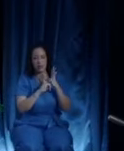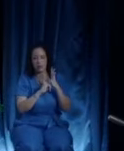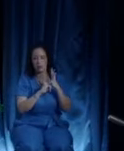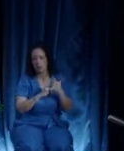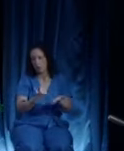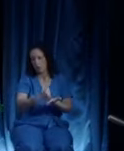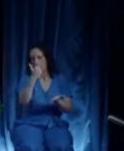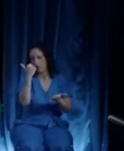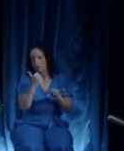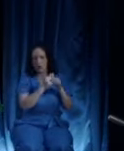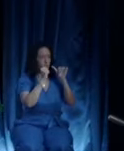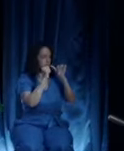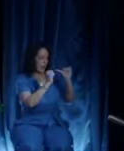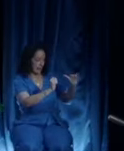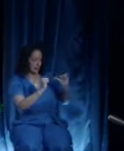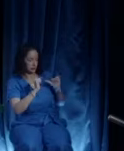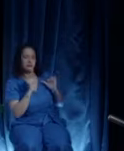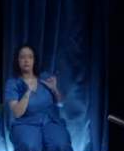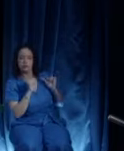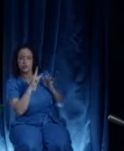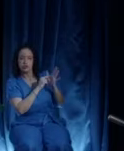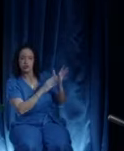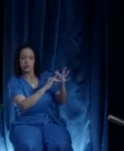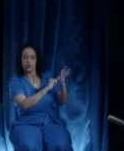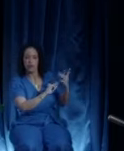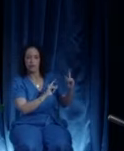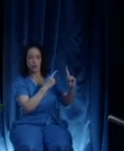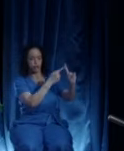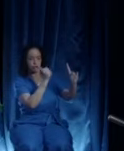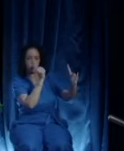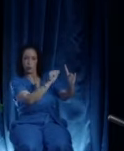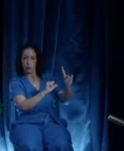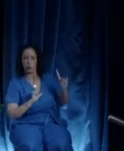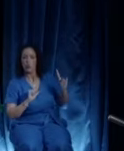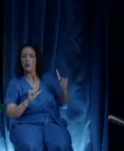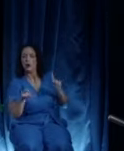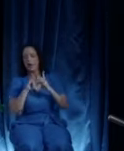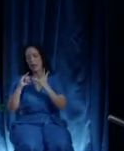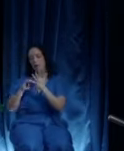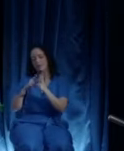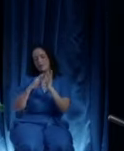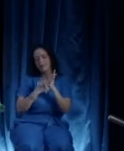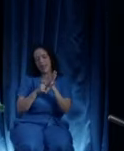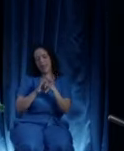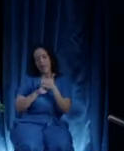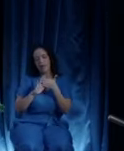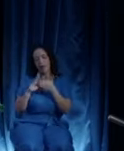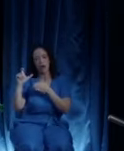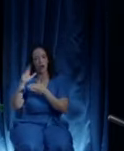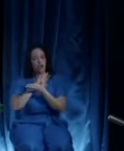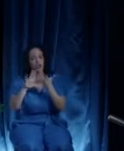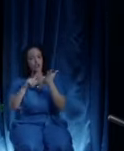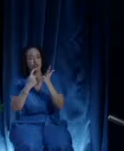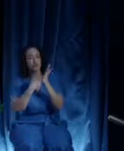favourite both under James I and then his son. And, you know, Sarah Churchill, in a way, although she, you know, lost the